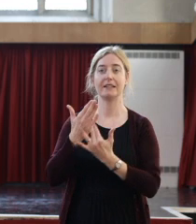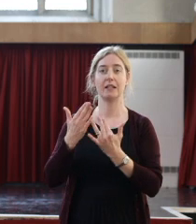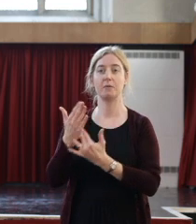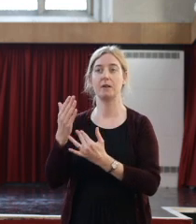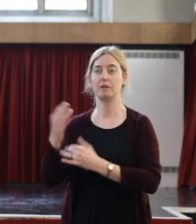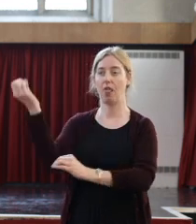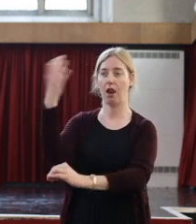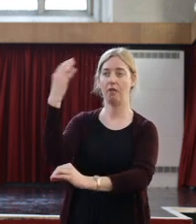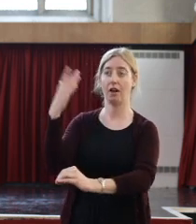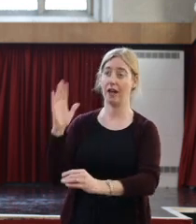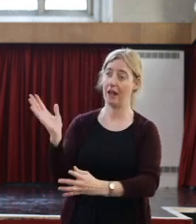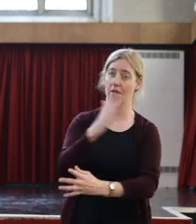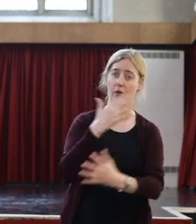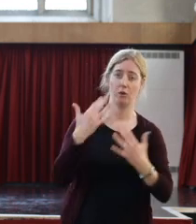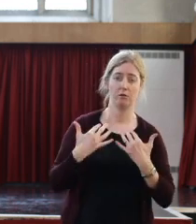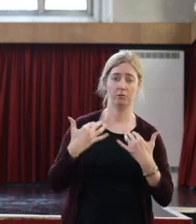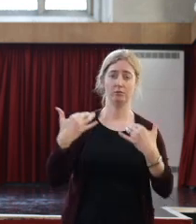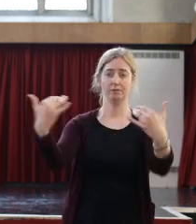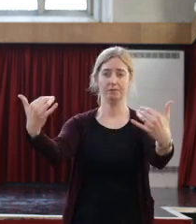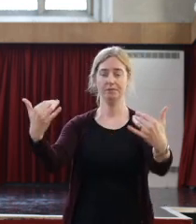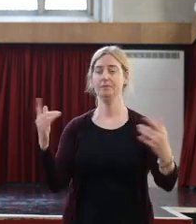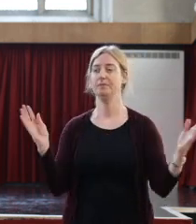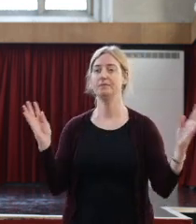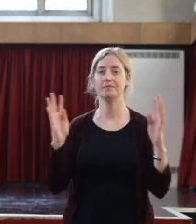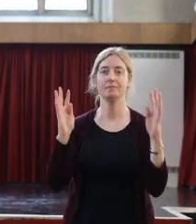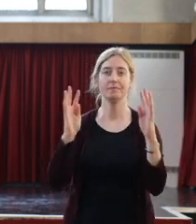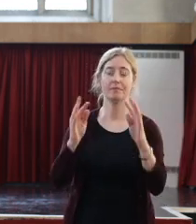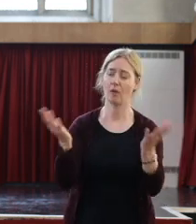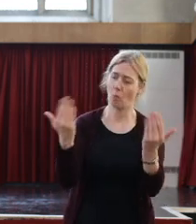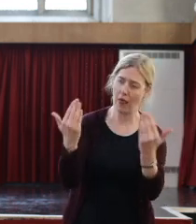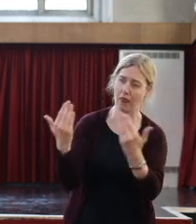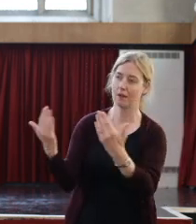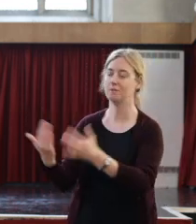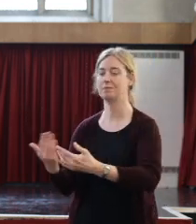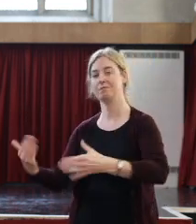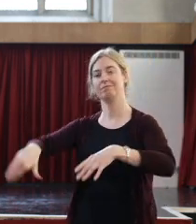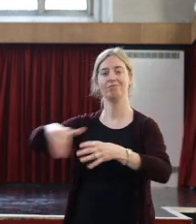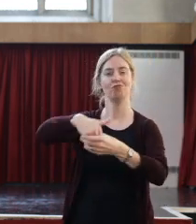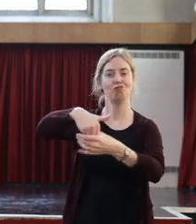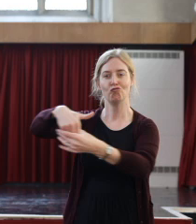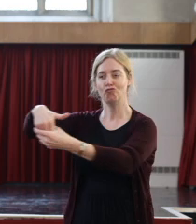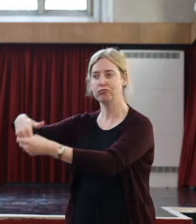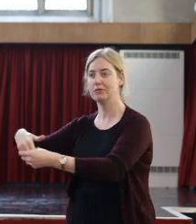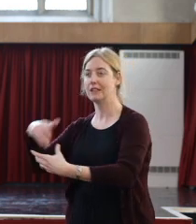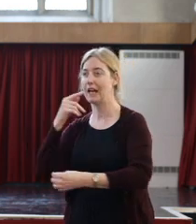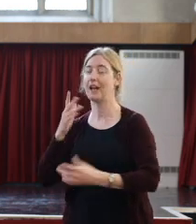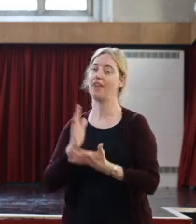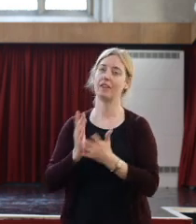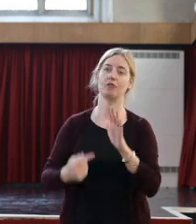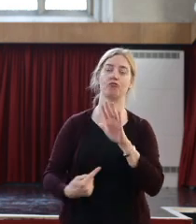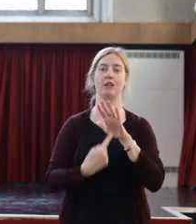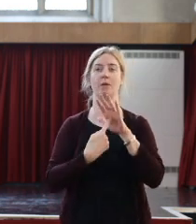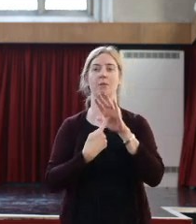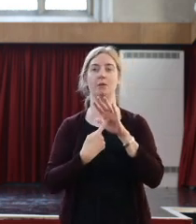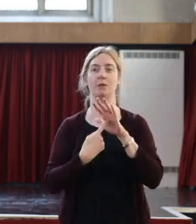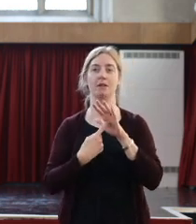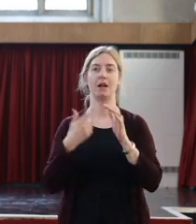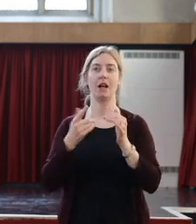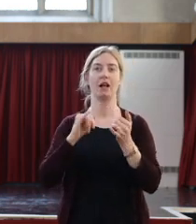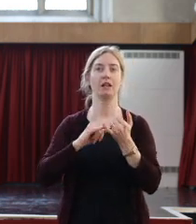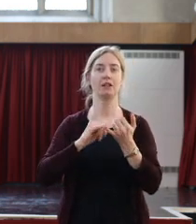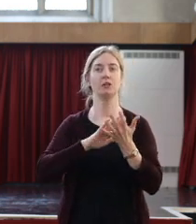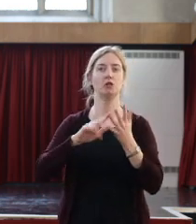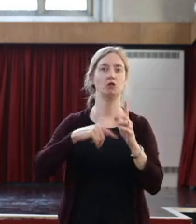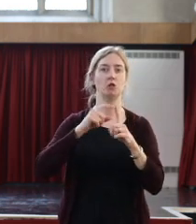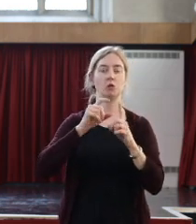Light Festival is so good at doing, you know, that everyone feels welcome, is really, really important. I think I especially like that the Shoebox Community